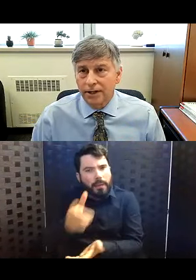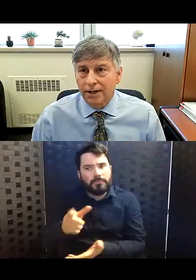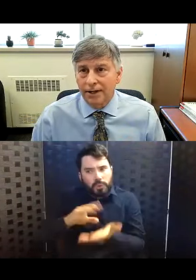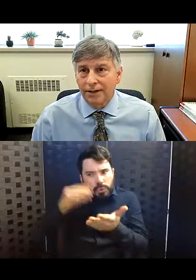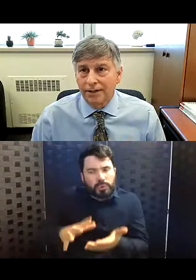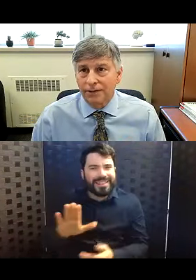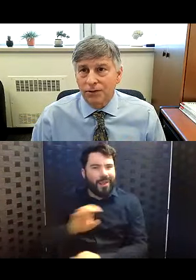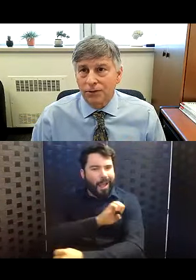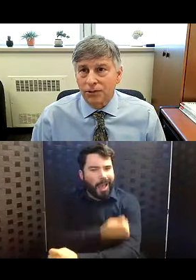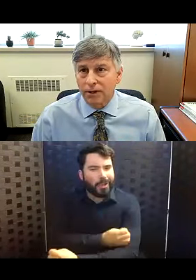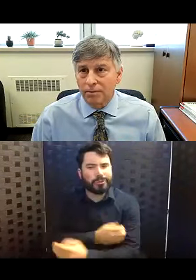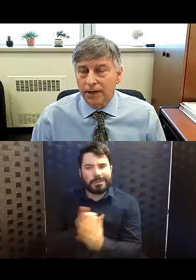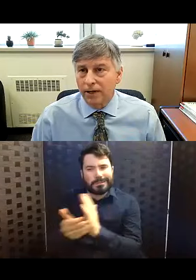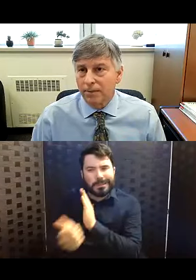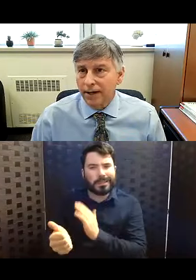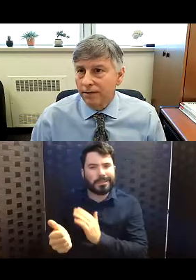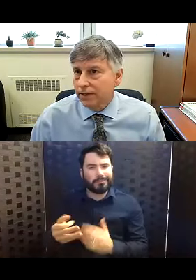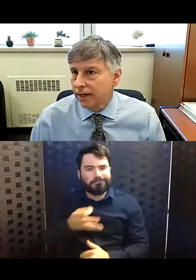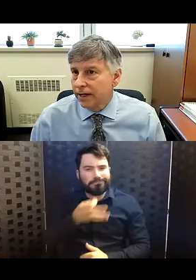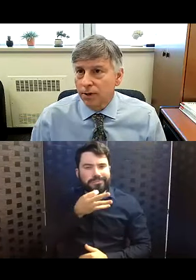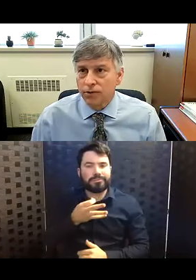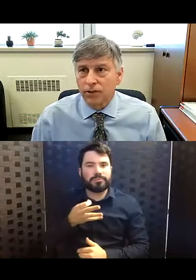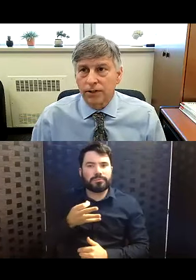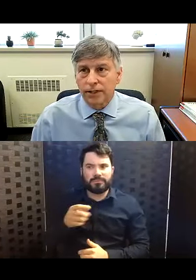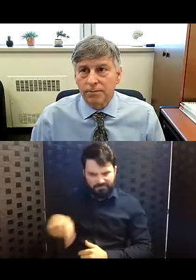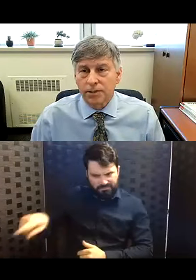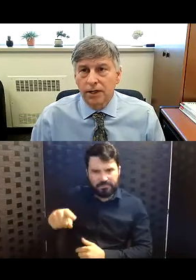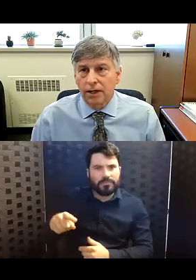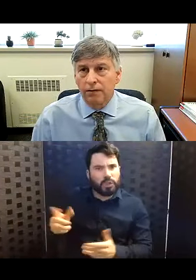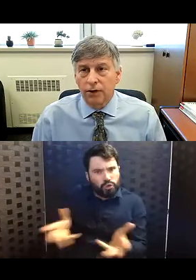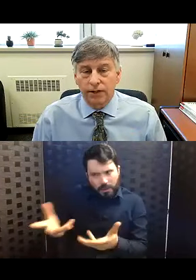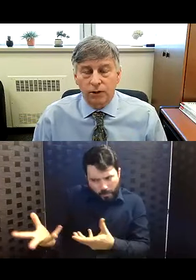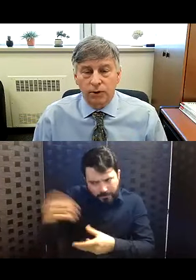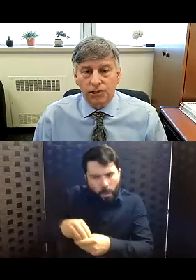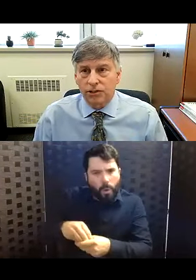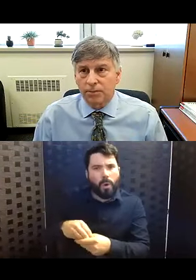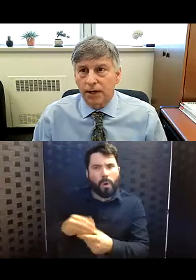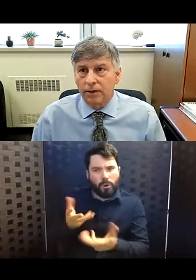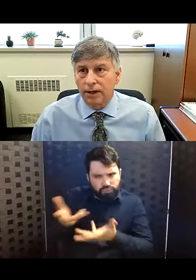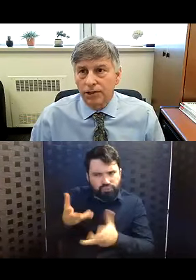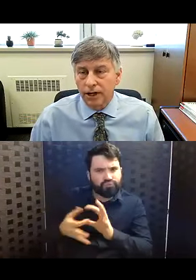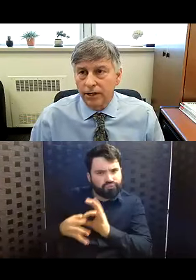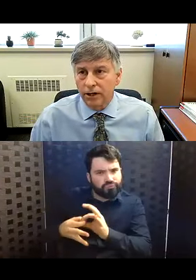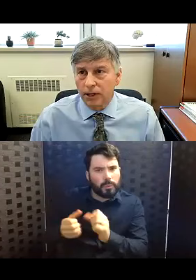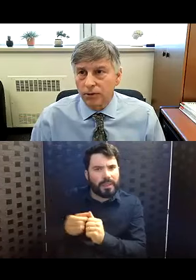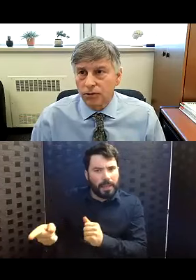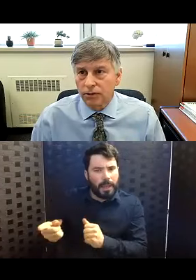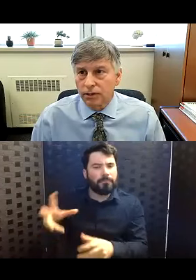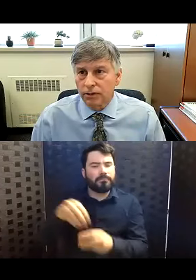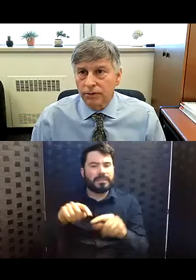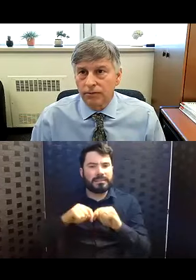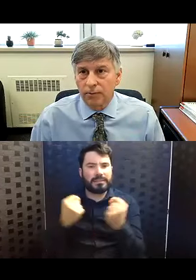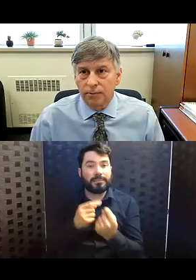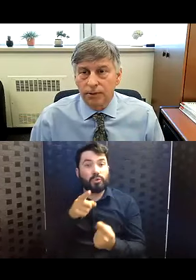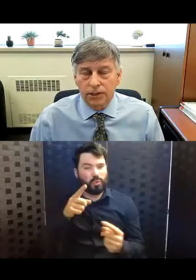amazing individuals, make them active and engaged members of our teams. And if you have any questions about educating our medical students